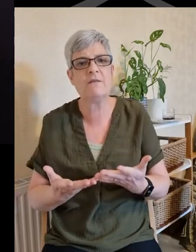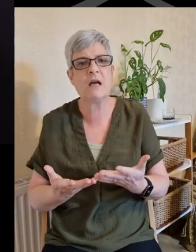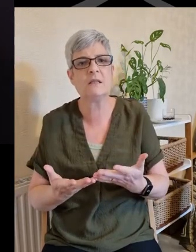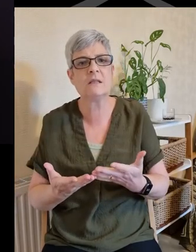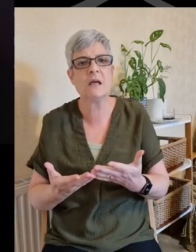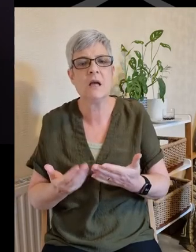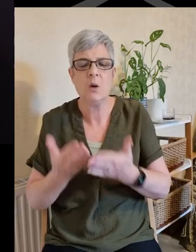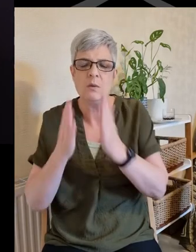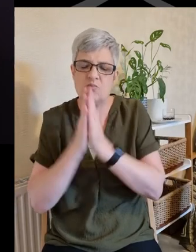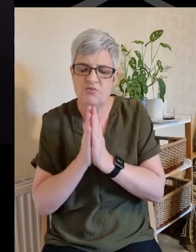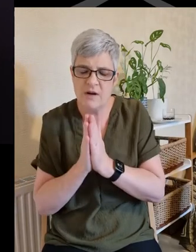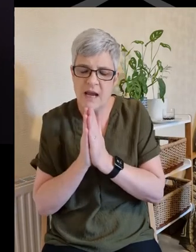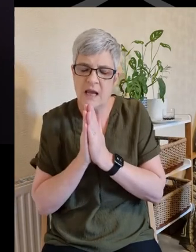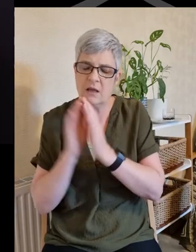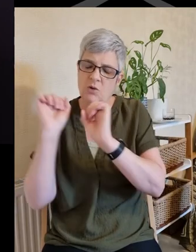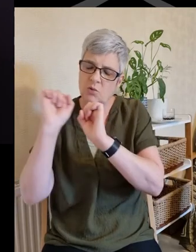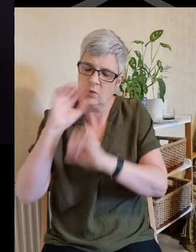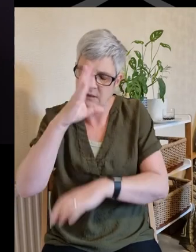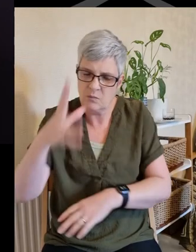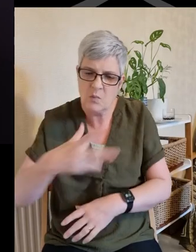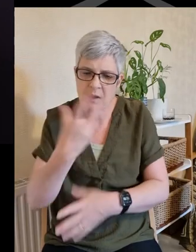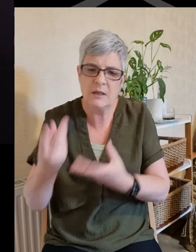we pray that your Spirit may be with us